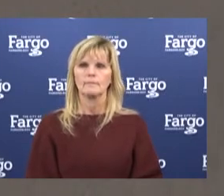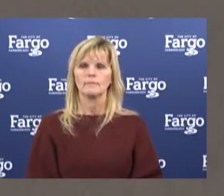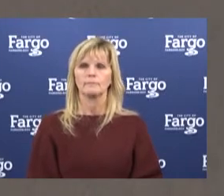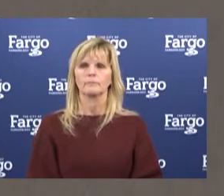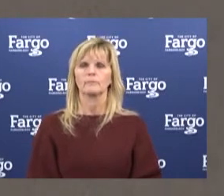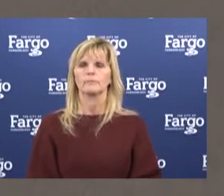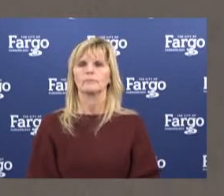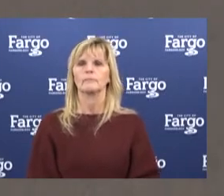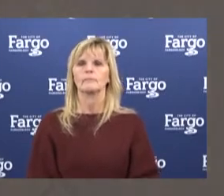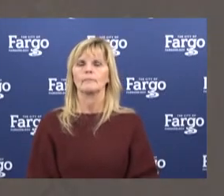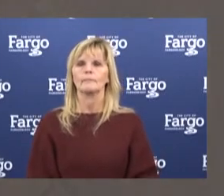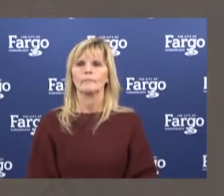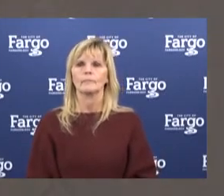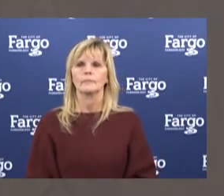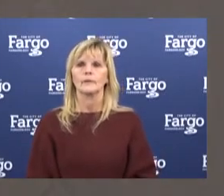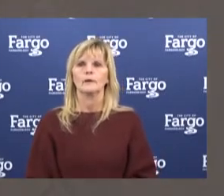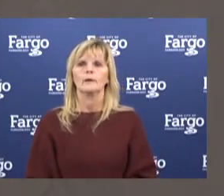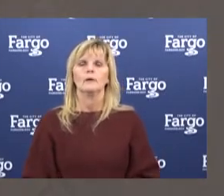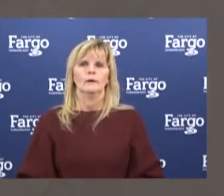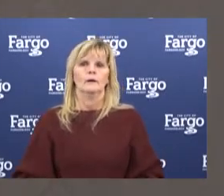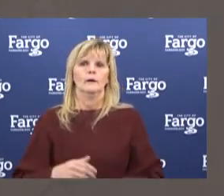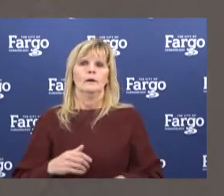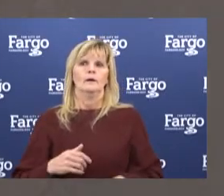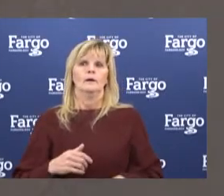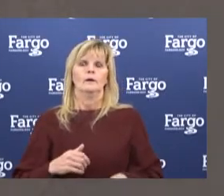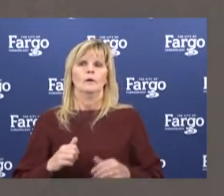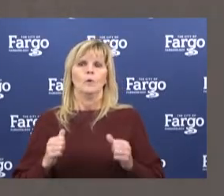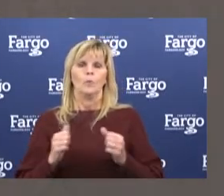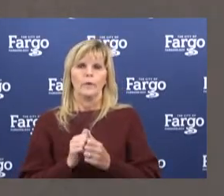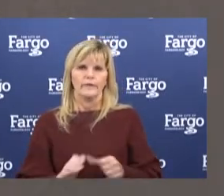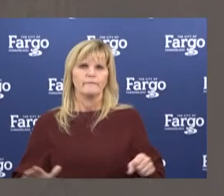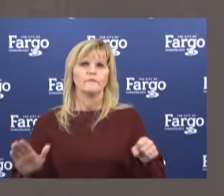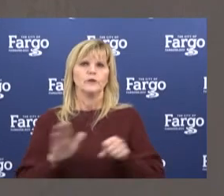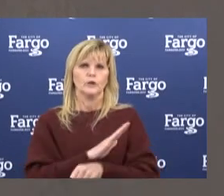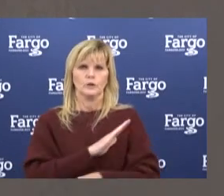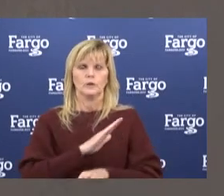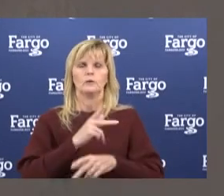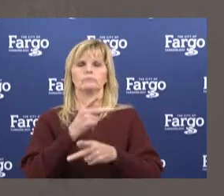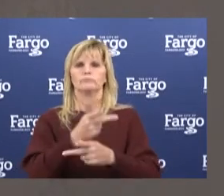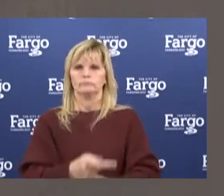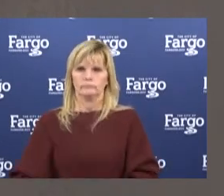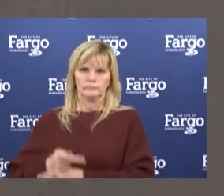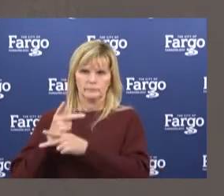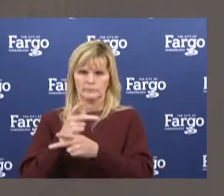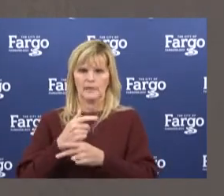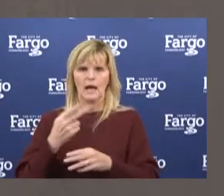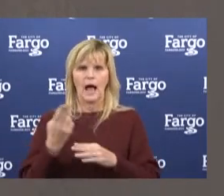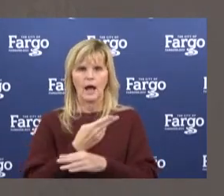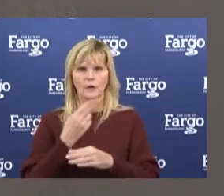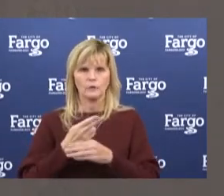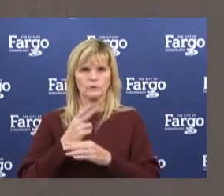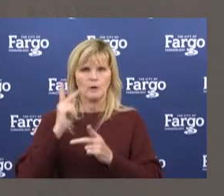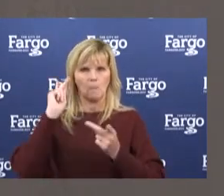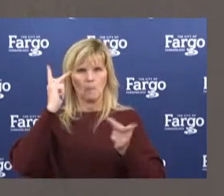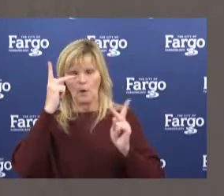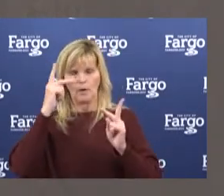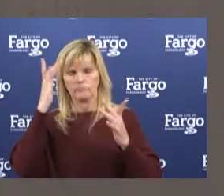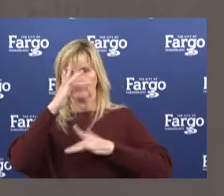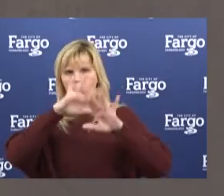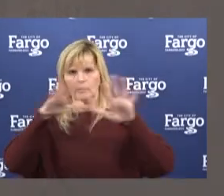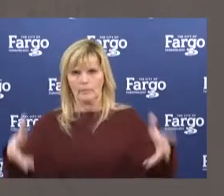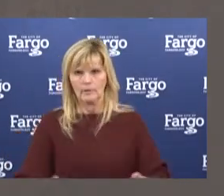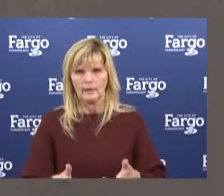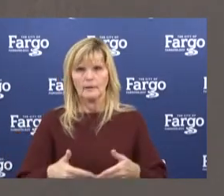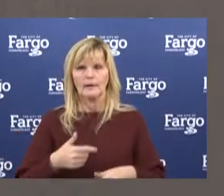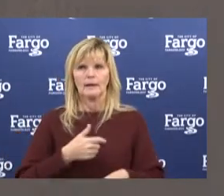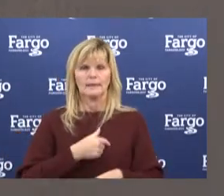Out of a preponderance of caution. When this pandemic first started, I used the phrase, prepare, don't panic, and it must have stuck because it wound up on the video